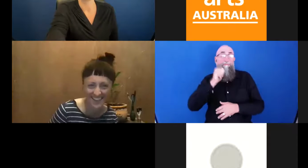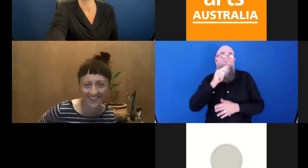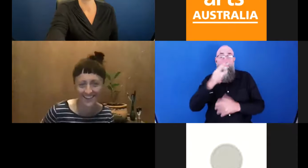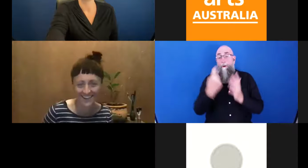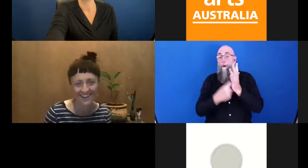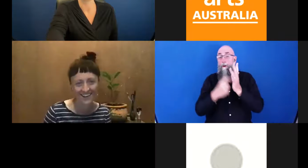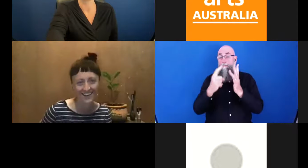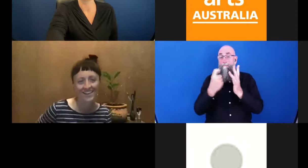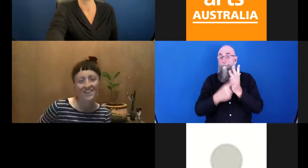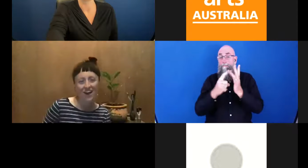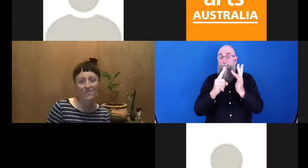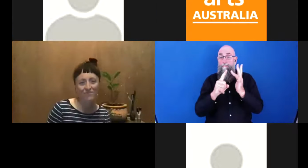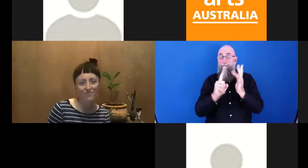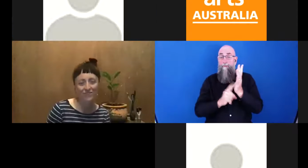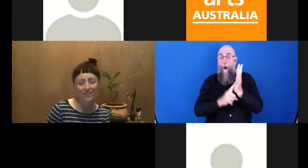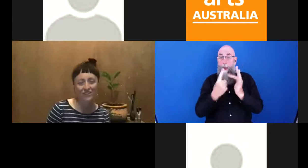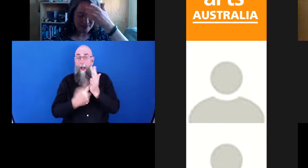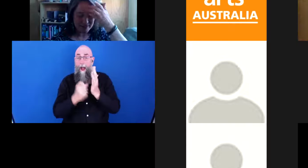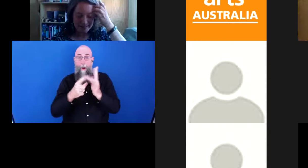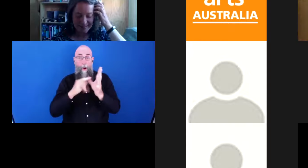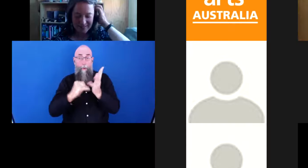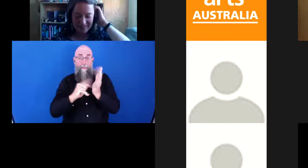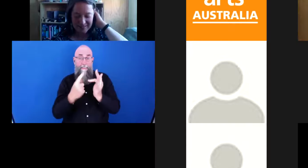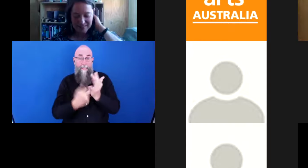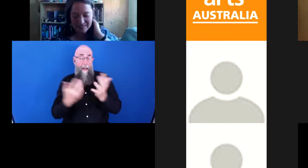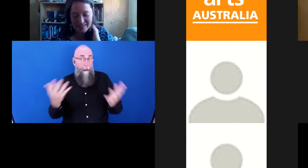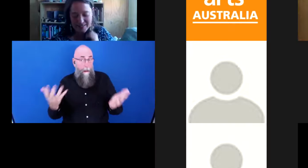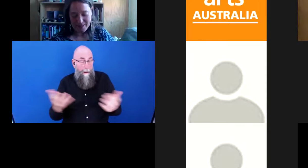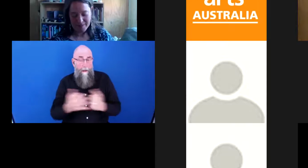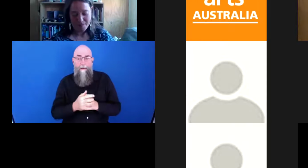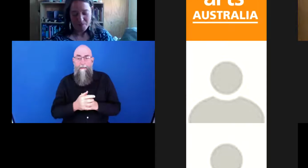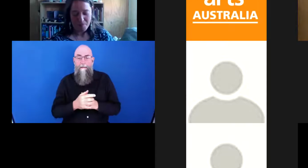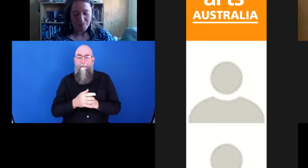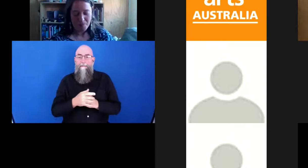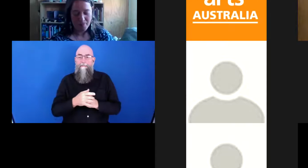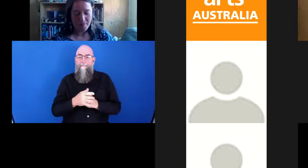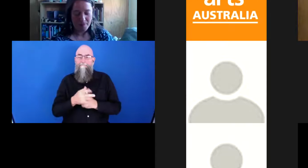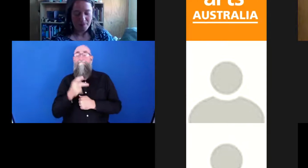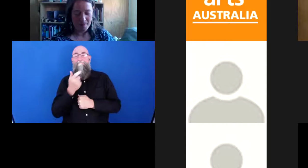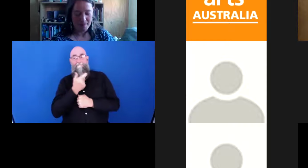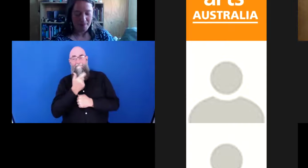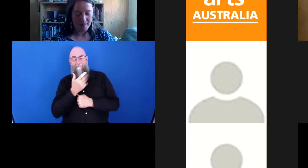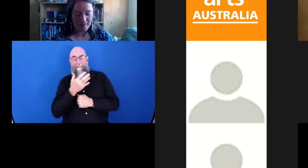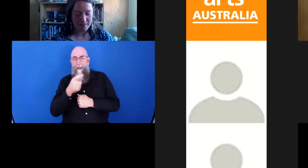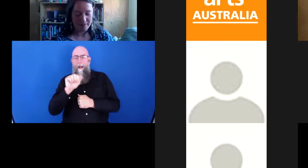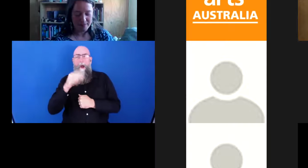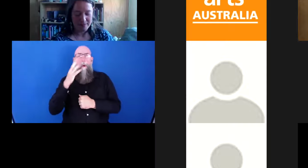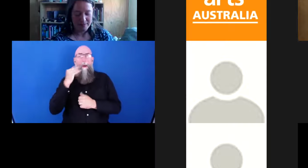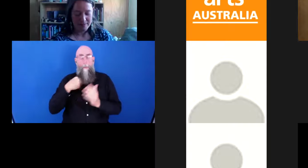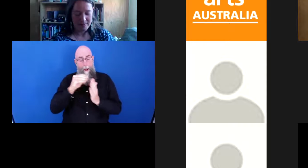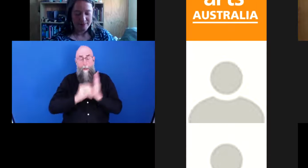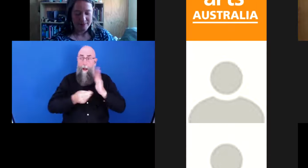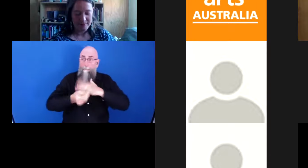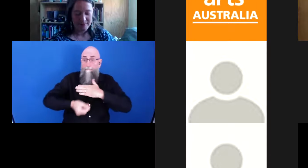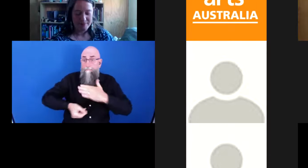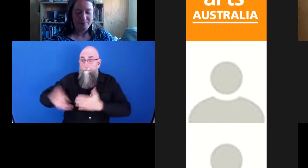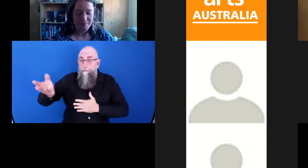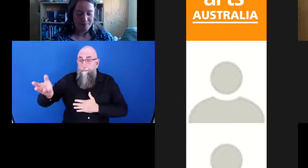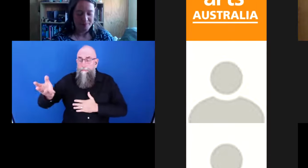Yeah. Um, when we put the application in, I just feel like it was a bit of a miracle scenario where